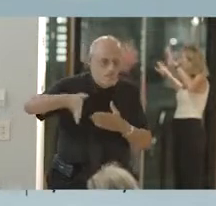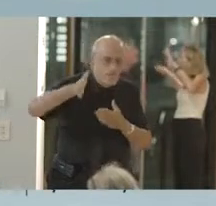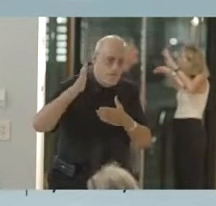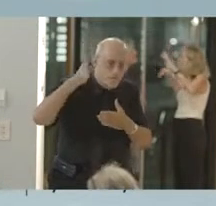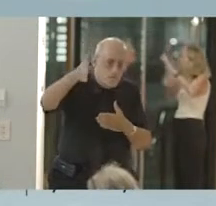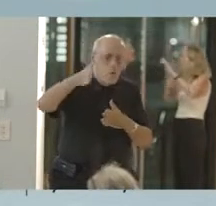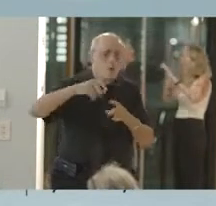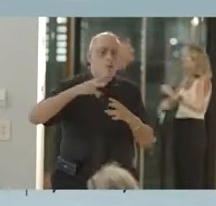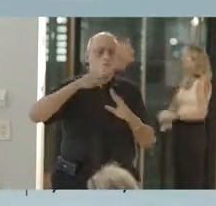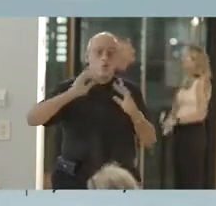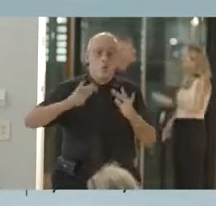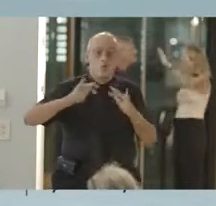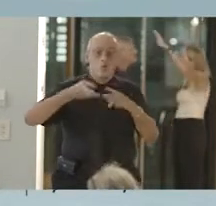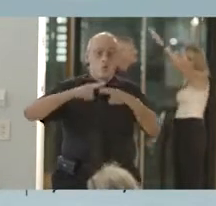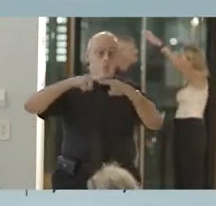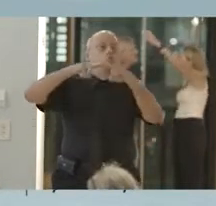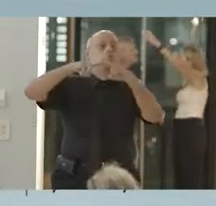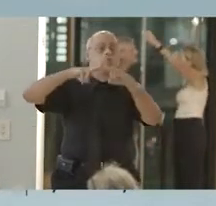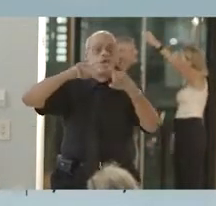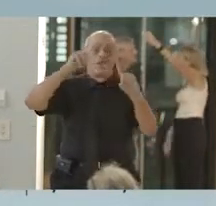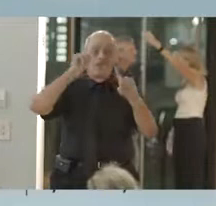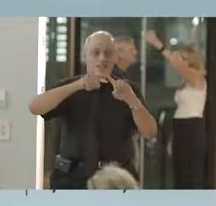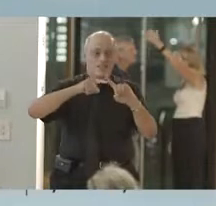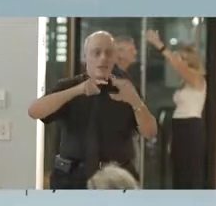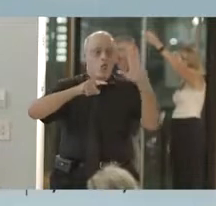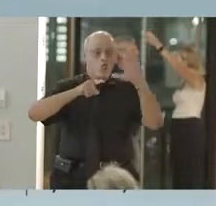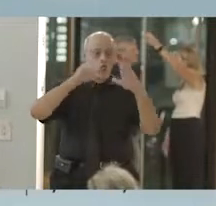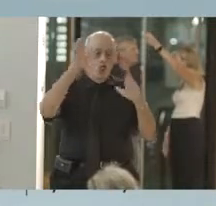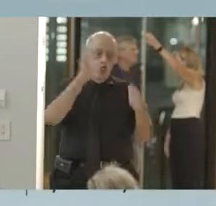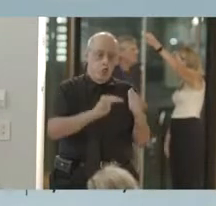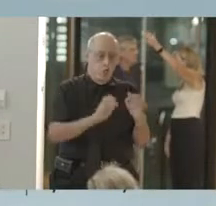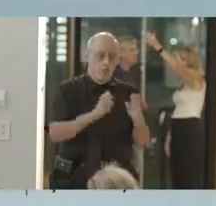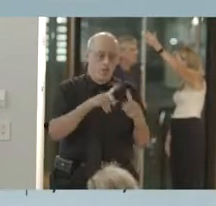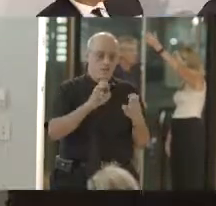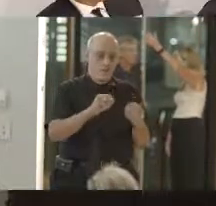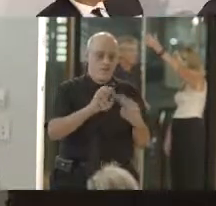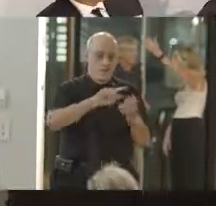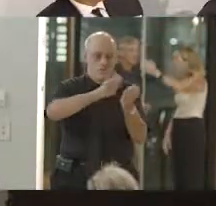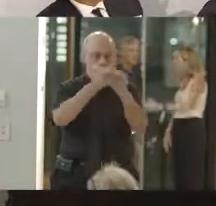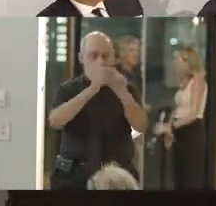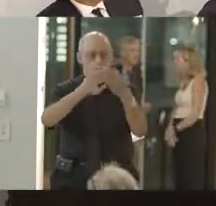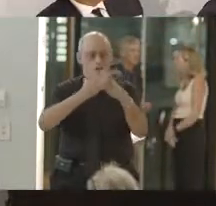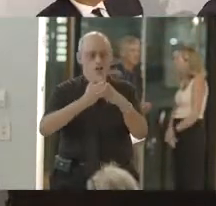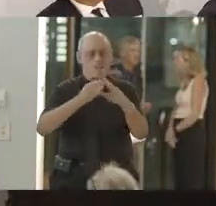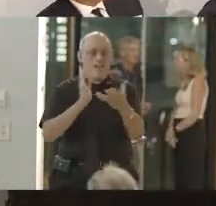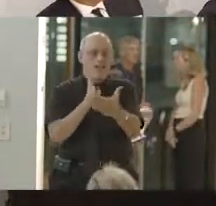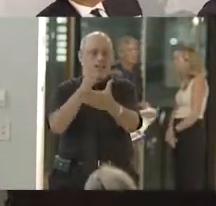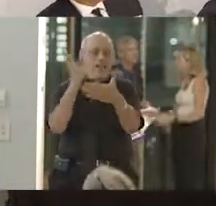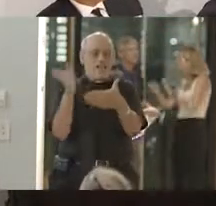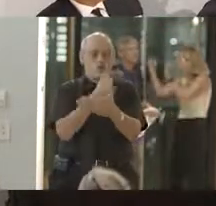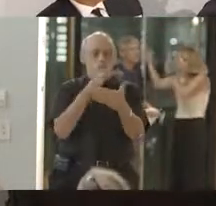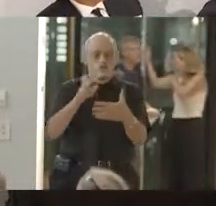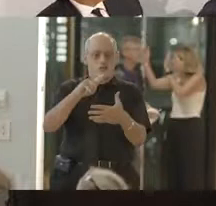as sea levels rises, that this kind of lower platform could be transformed into, say, an intertidal habitat.